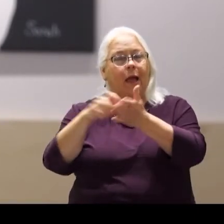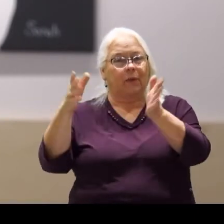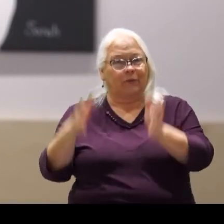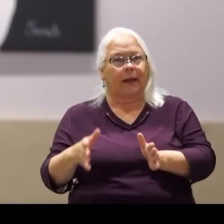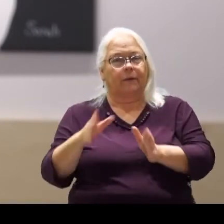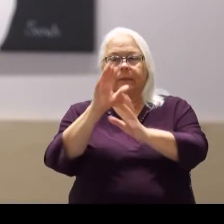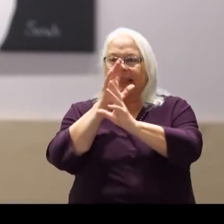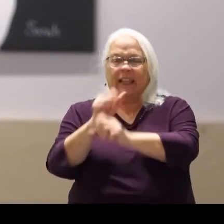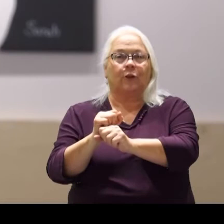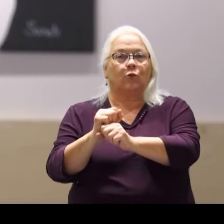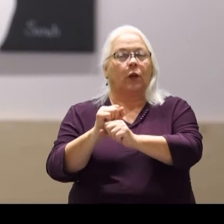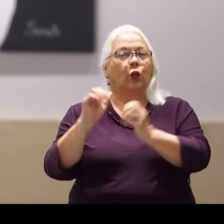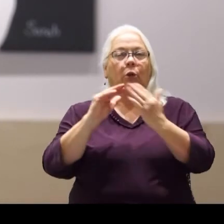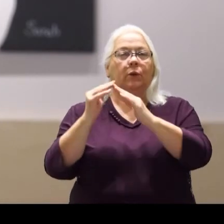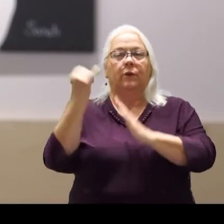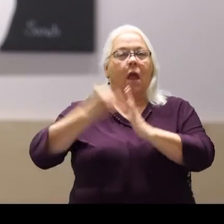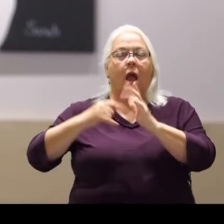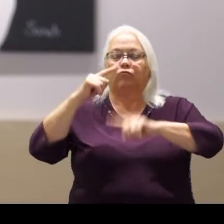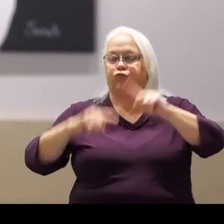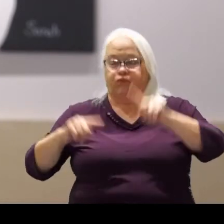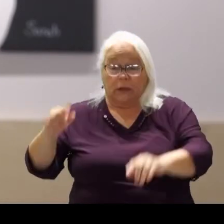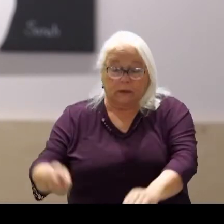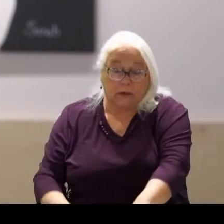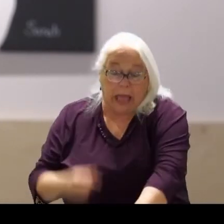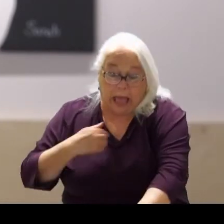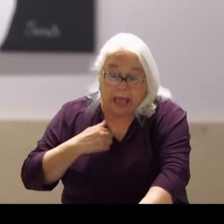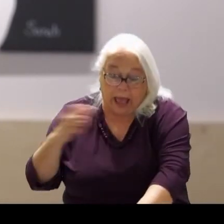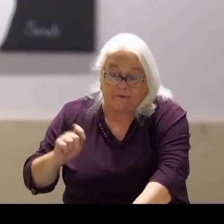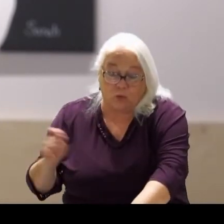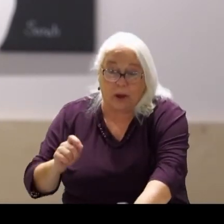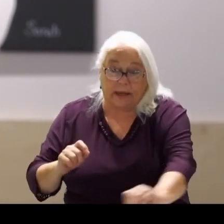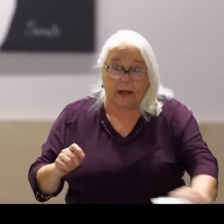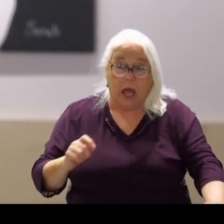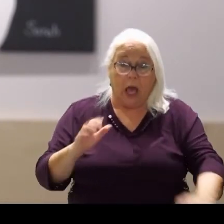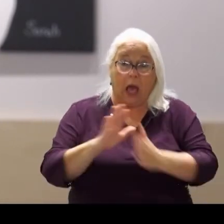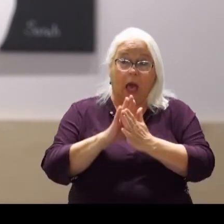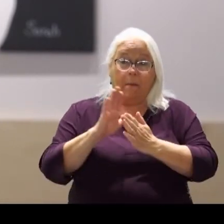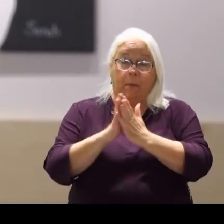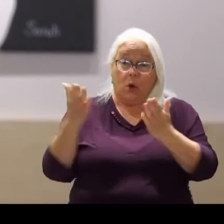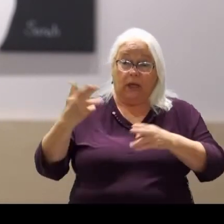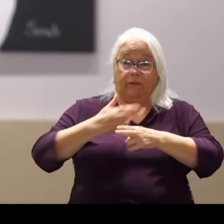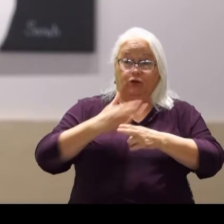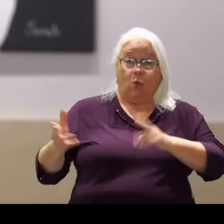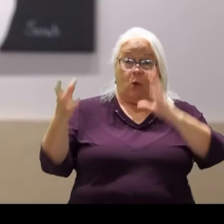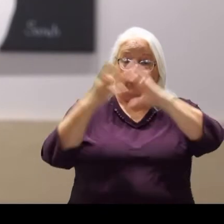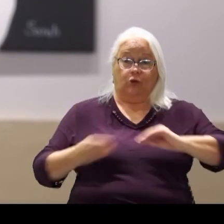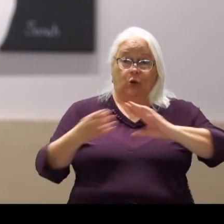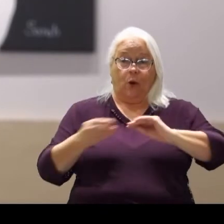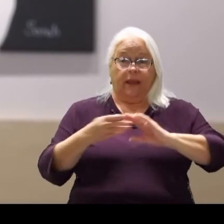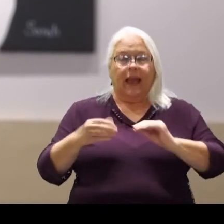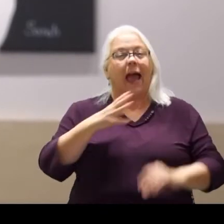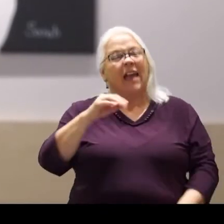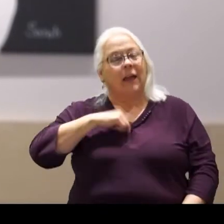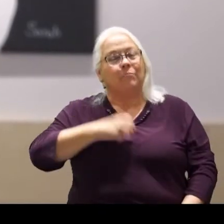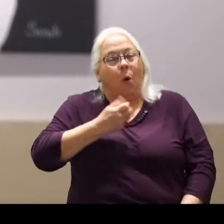very interested in stories and community art of all kinds. So I've written a book of short stories, I've written a nonfiction